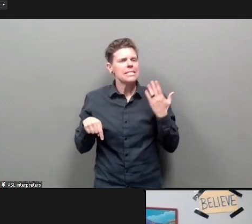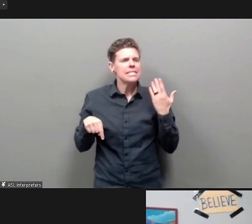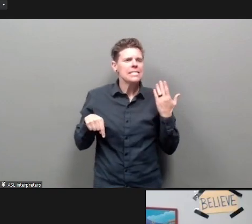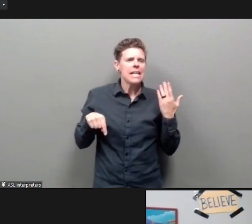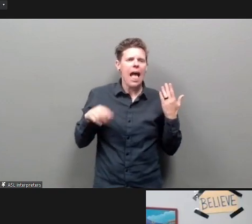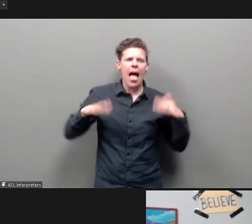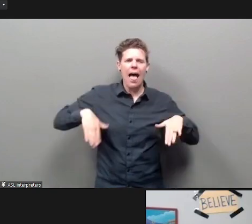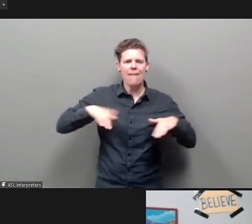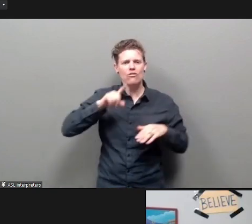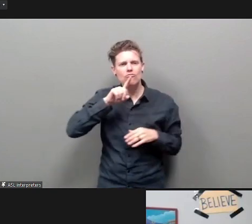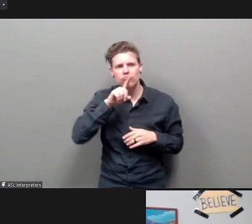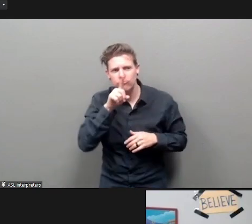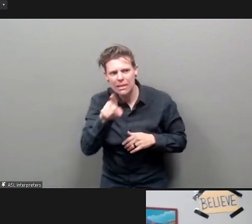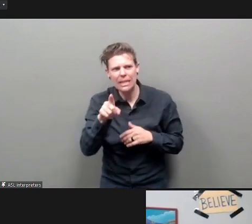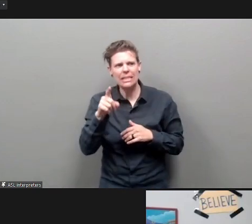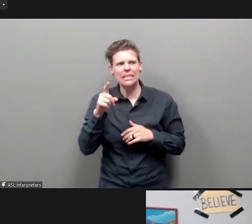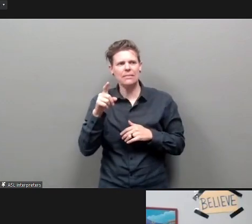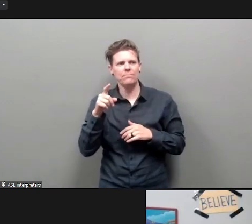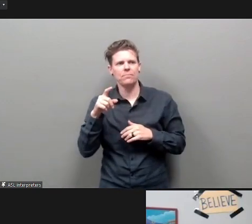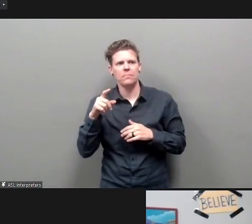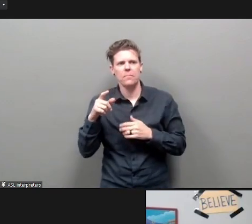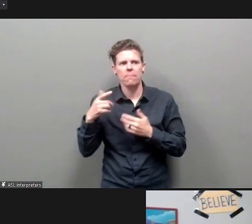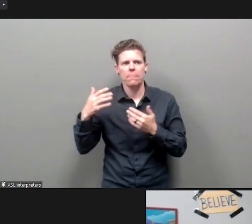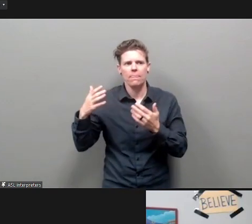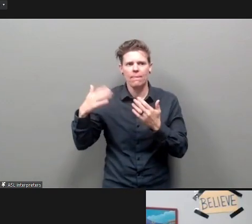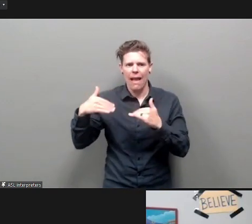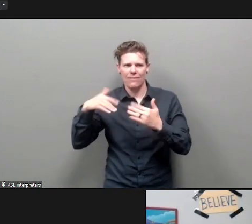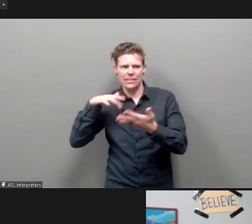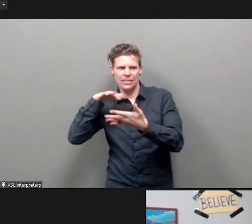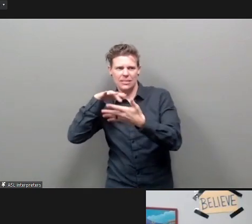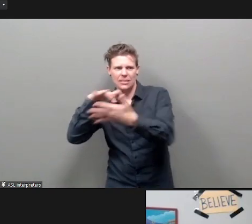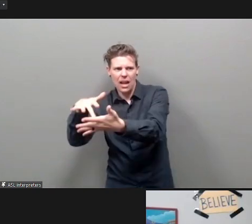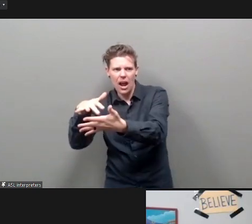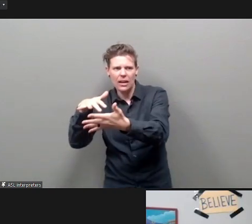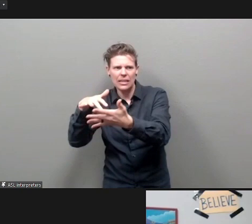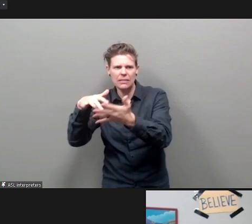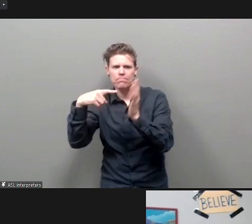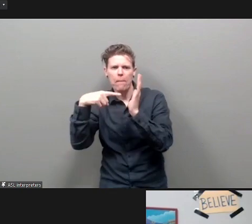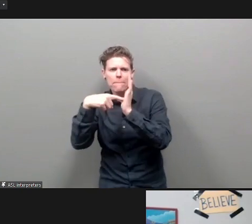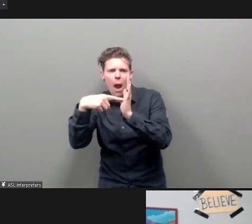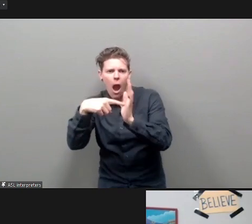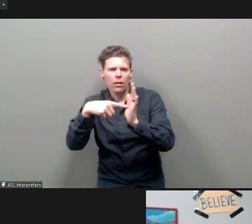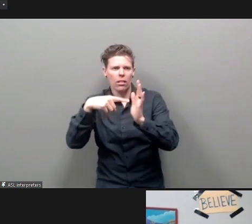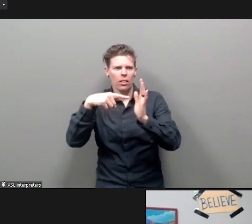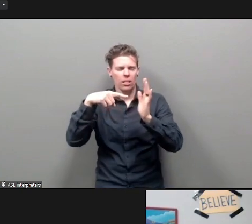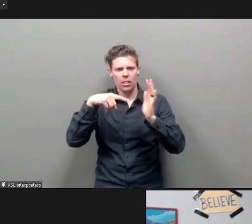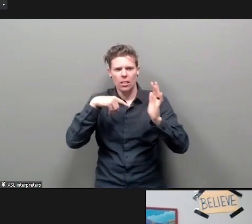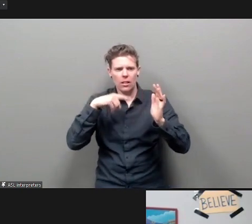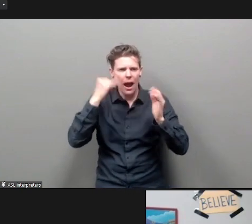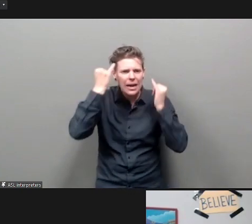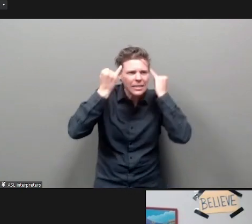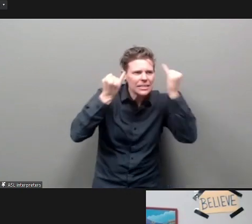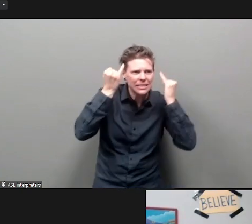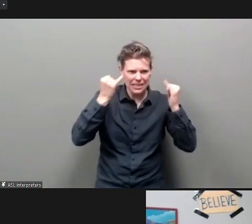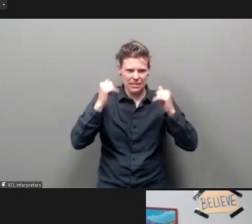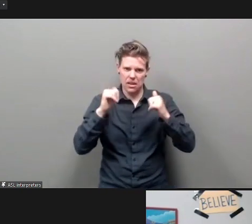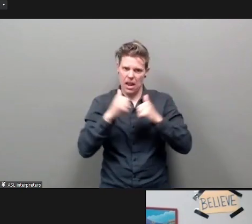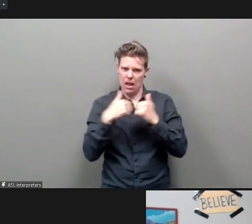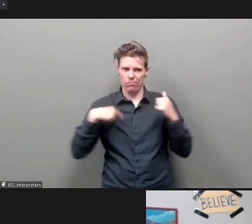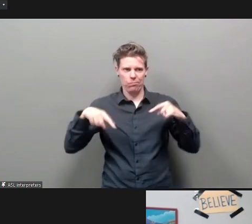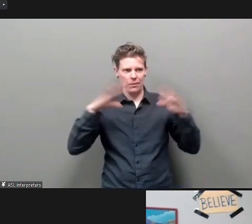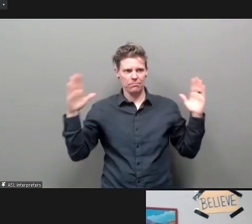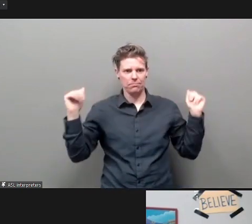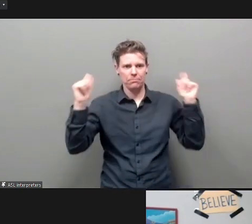else, but when we've done our modeling, every time we look at return to schools, results, case counts are always lower with kids